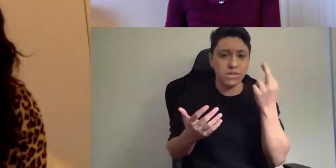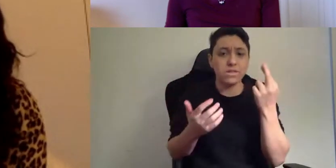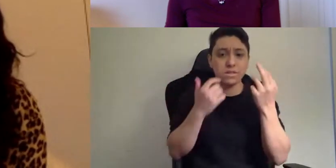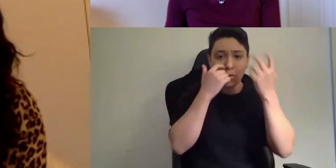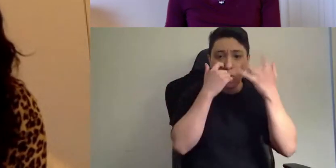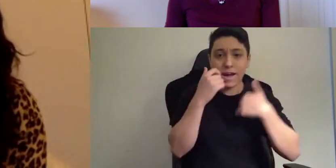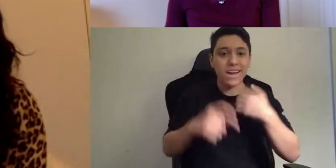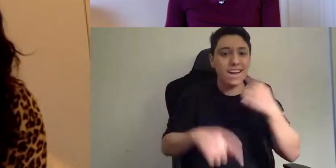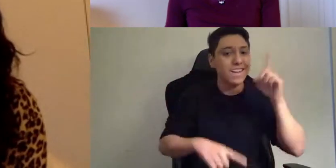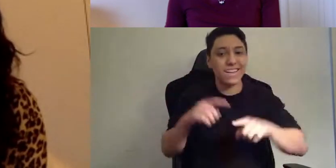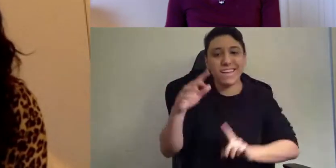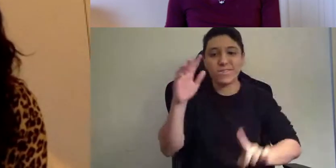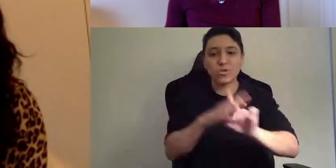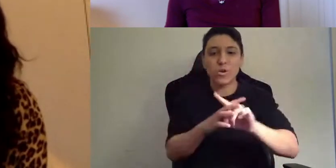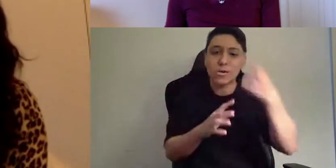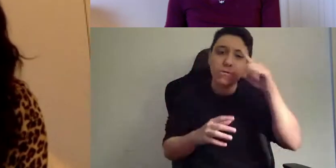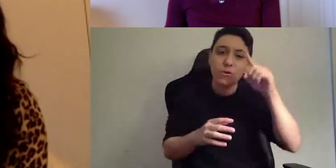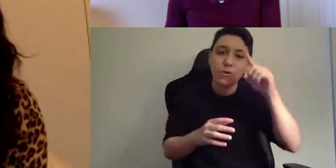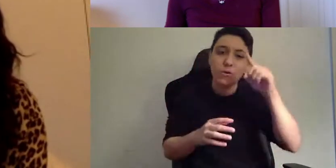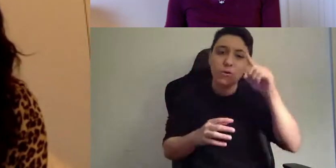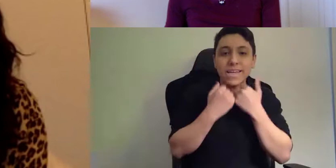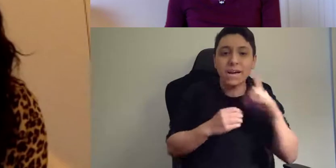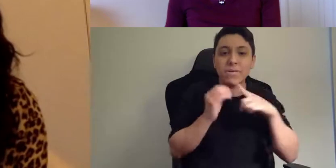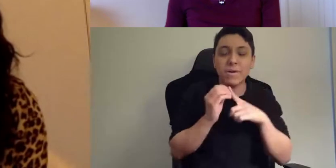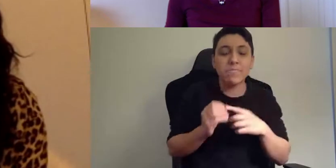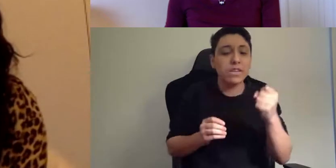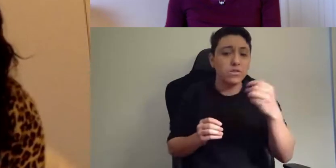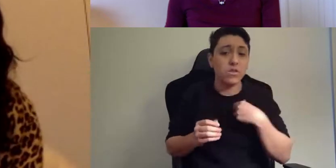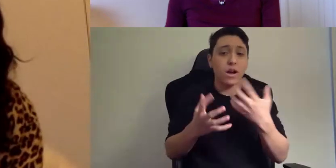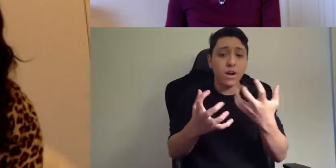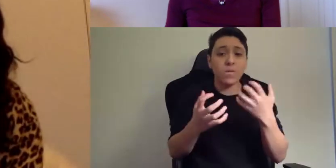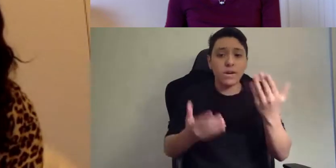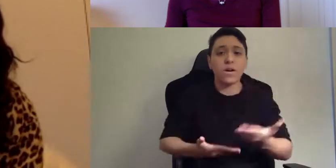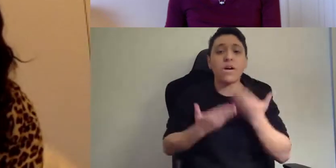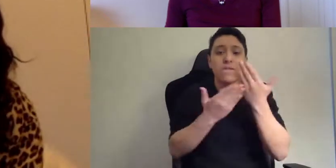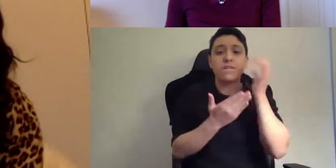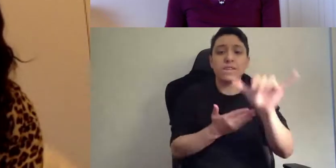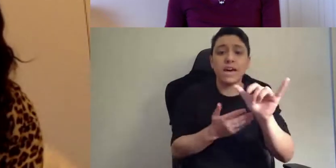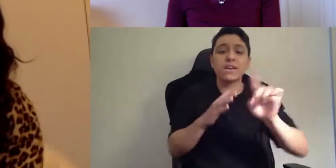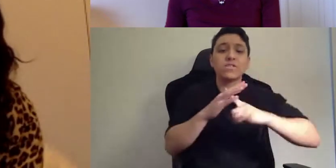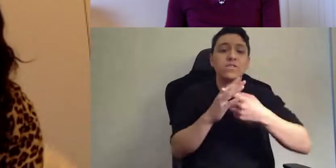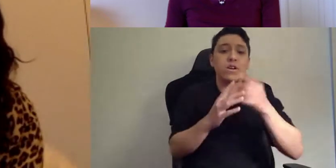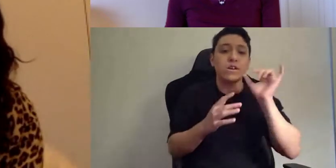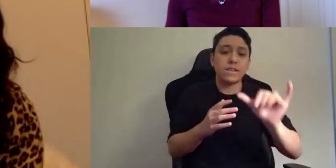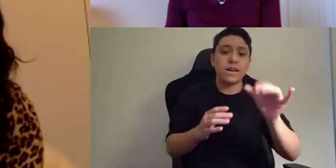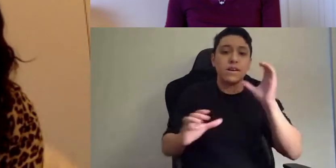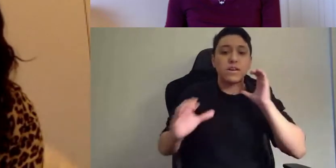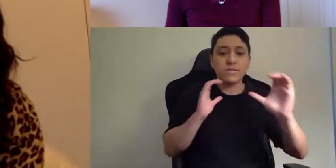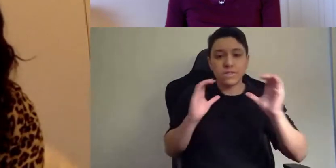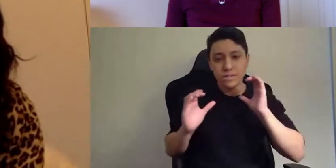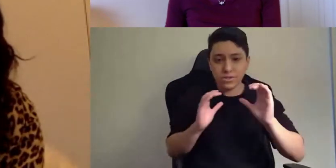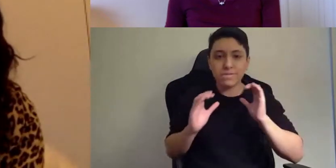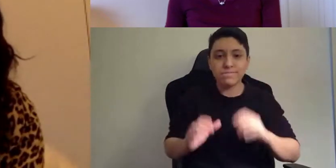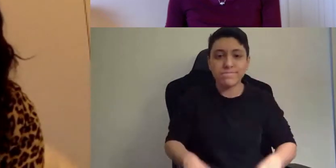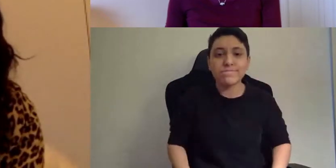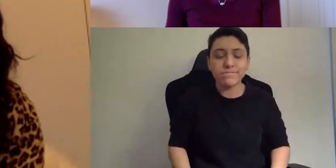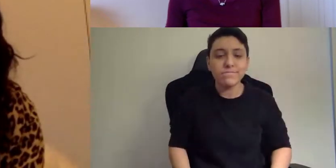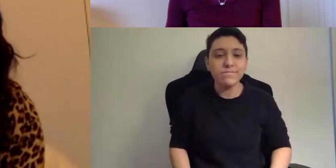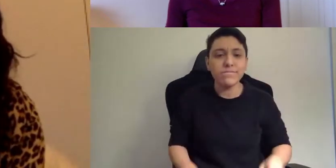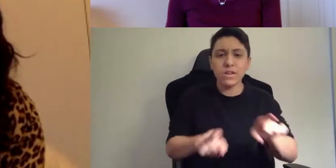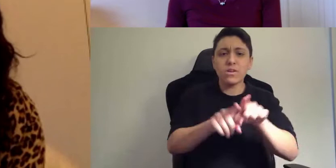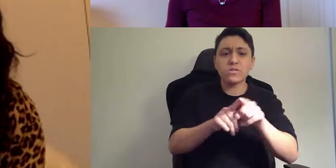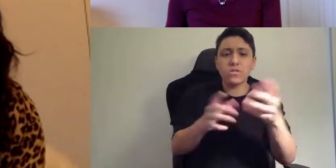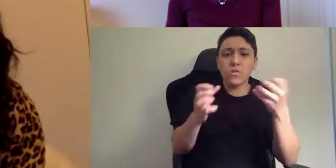I'm showing up. So I just want to offer that to start the conversation. And I think to just add on to